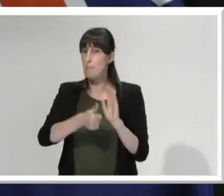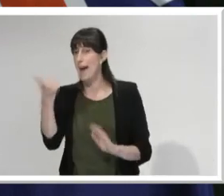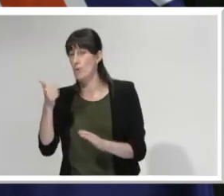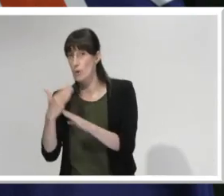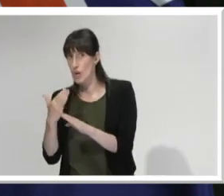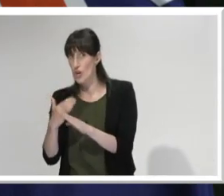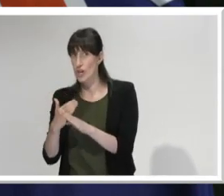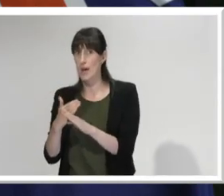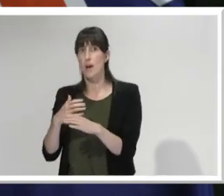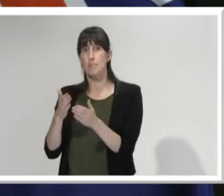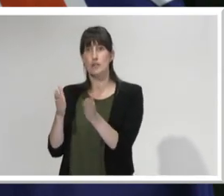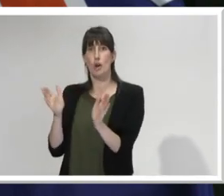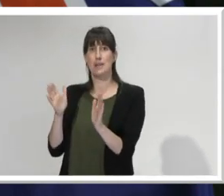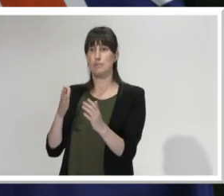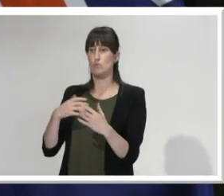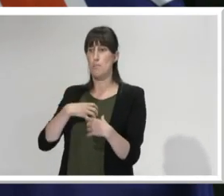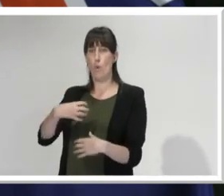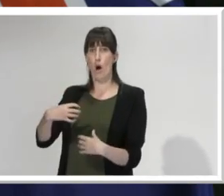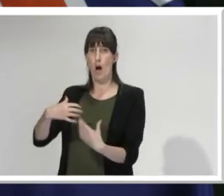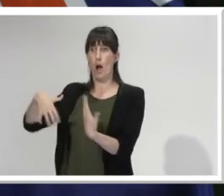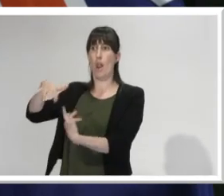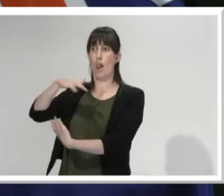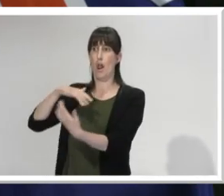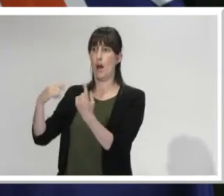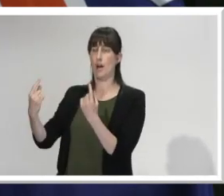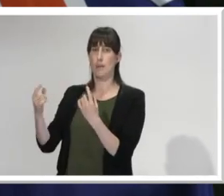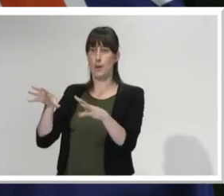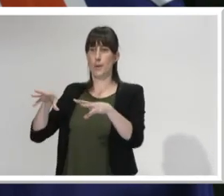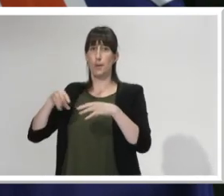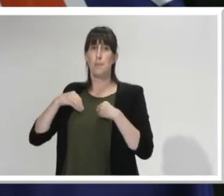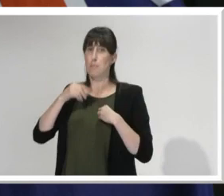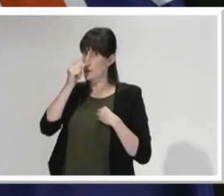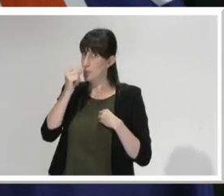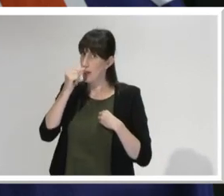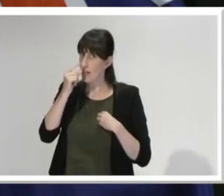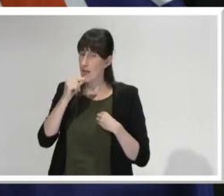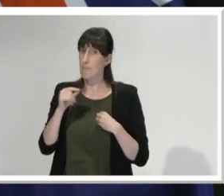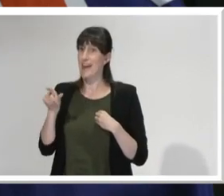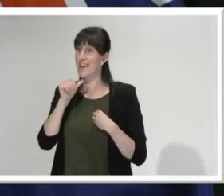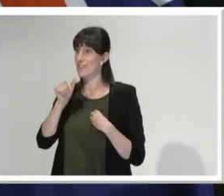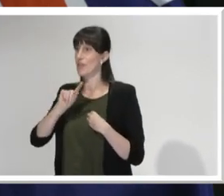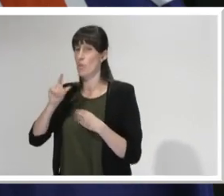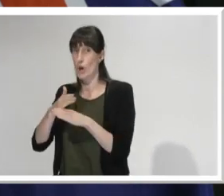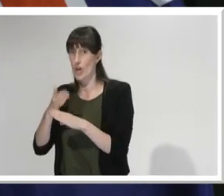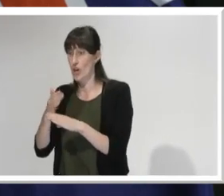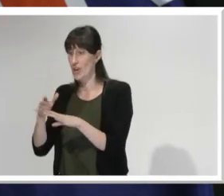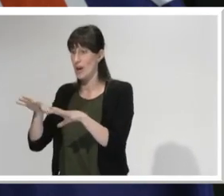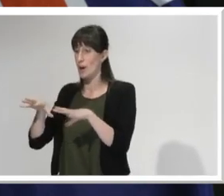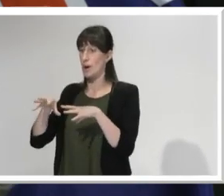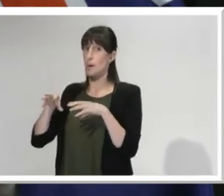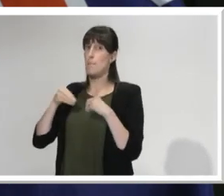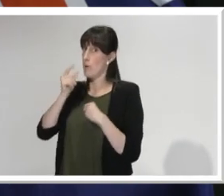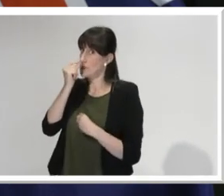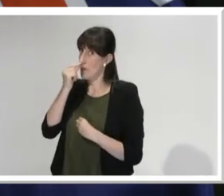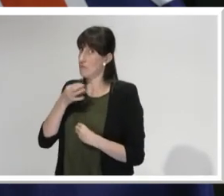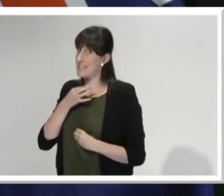course, we're going to try and maintain social distancing, but if you then are going back to your private life and extending your exposure then, that causes an